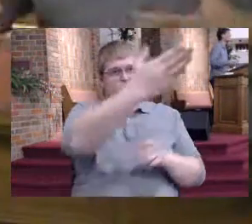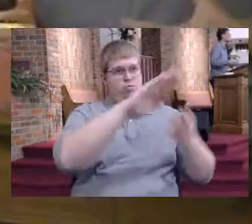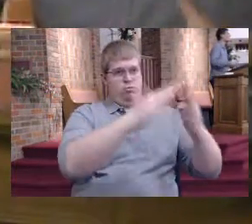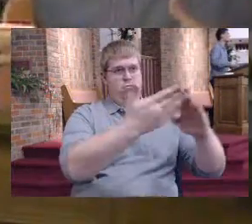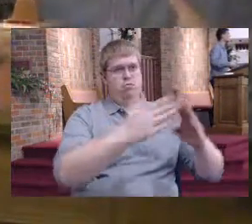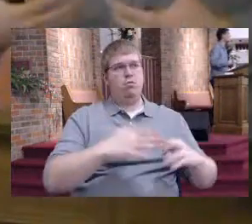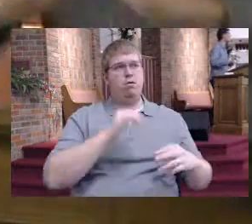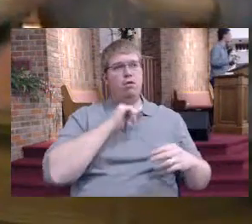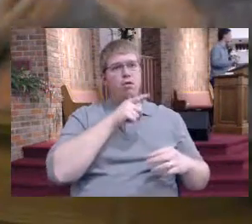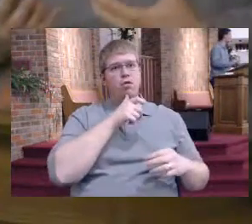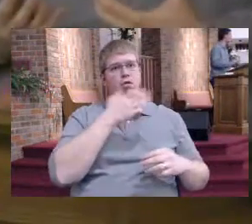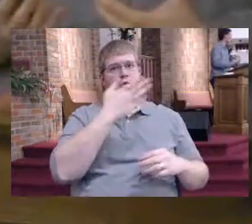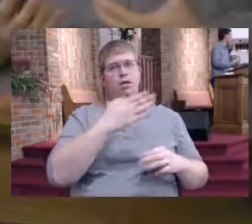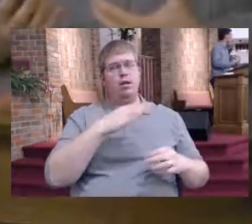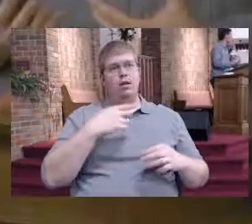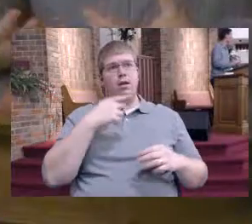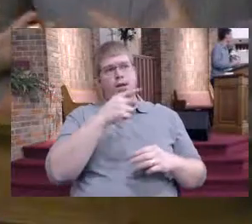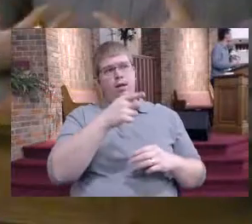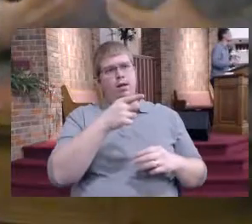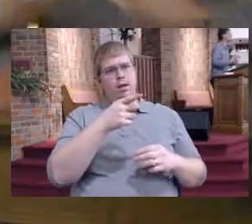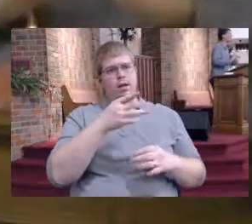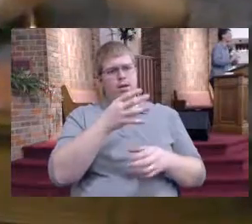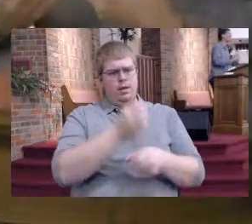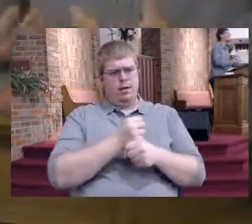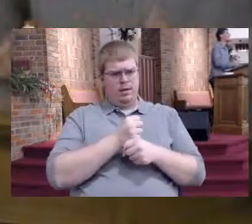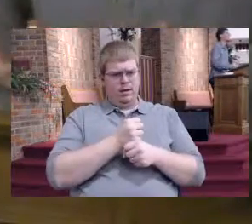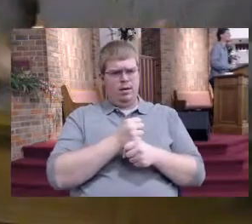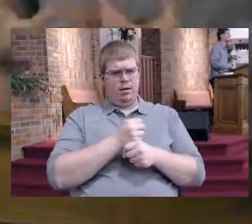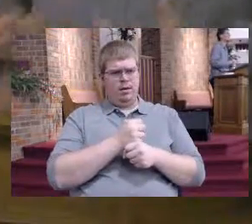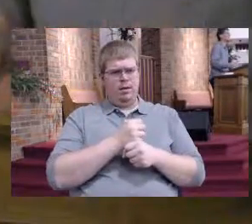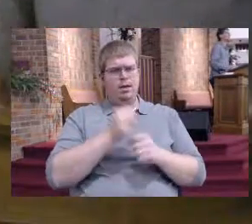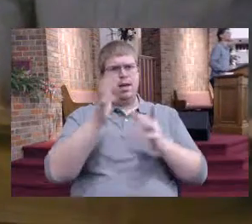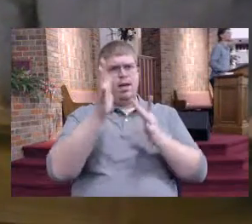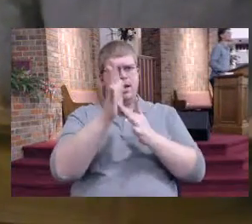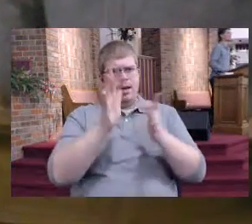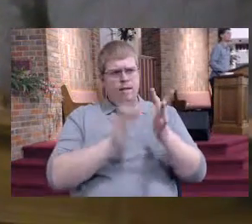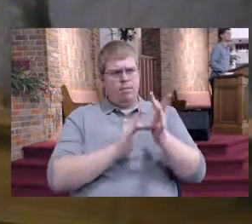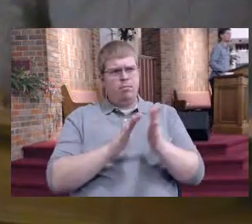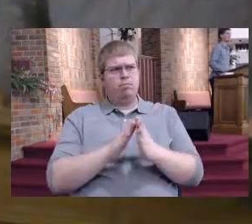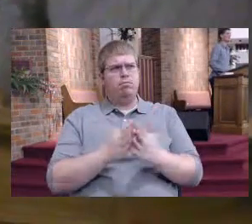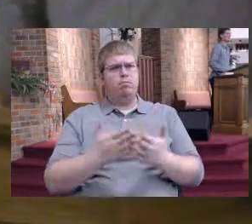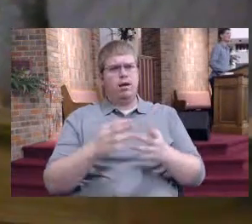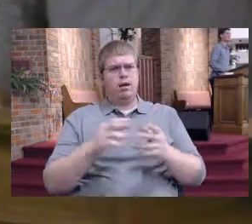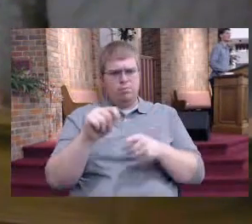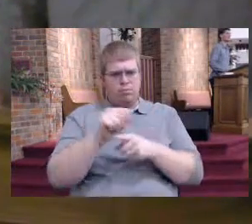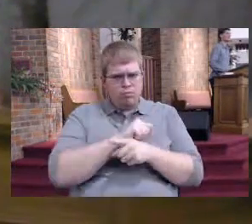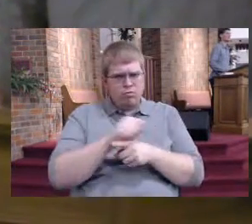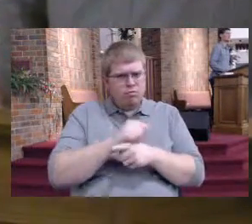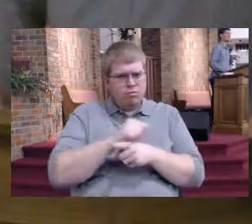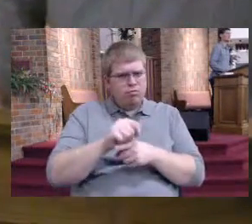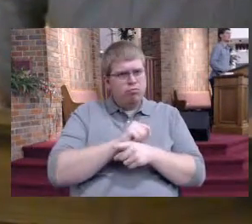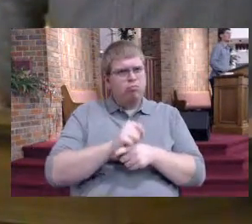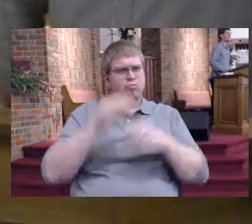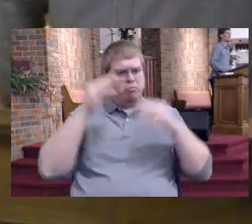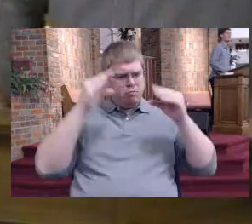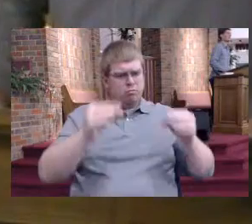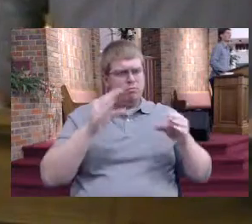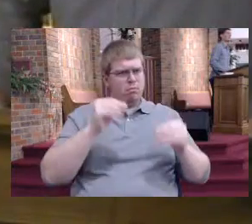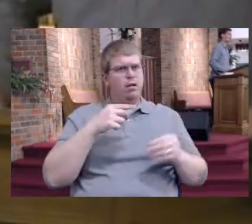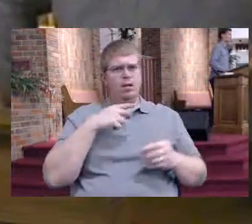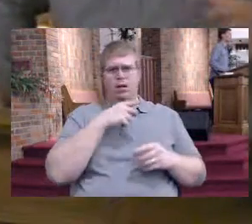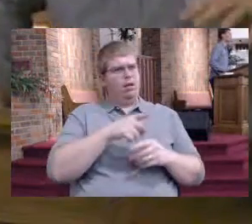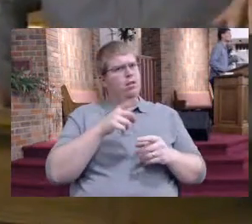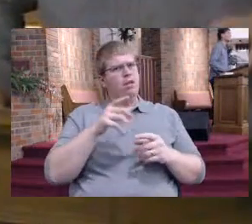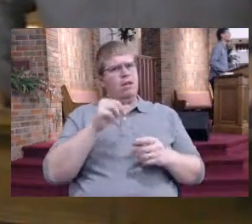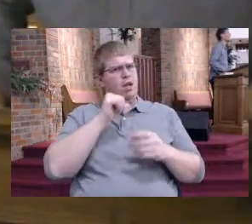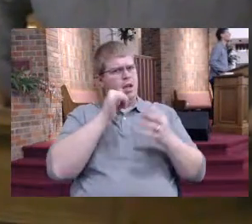who had actually received official Bible training and Bible education, which is pretty rare for village people